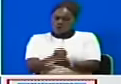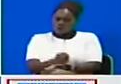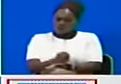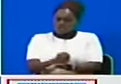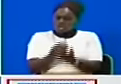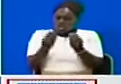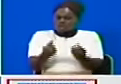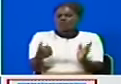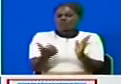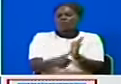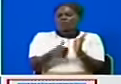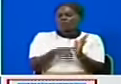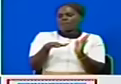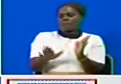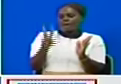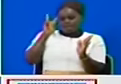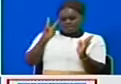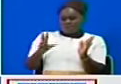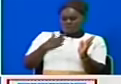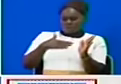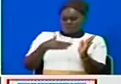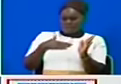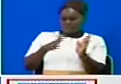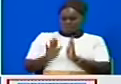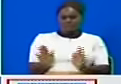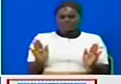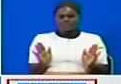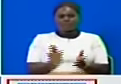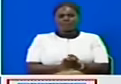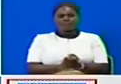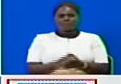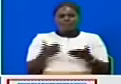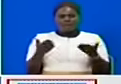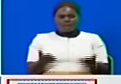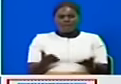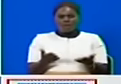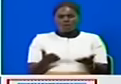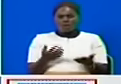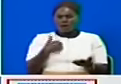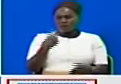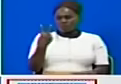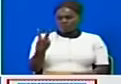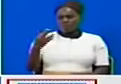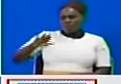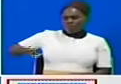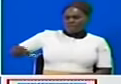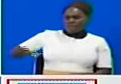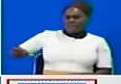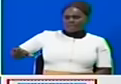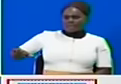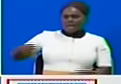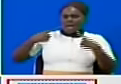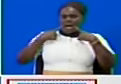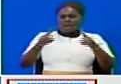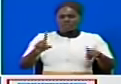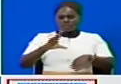been settled, in my view. And so far, we have two constituencies that are remaining, that we are to get the results for the